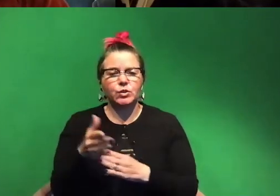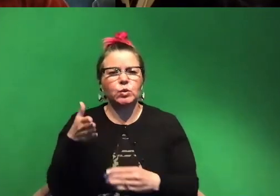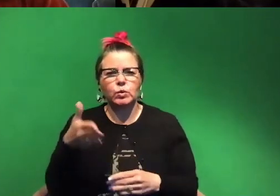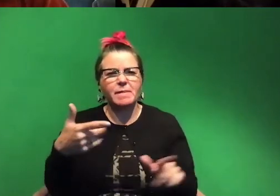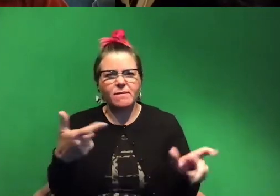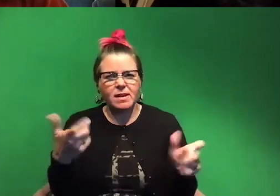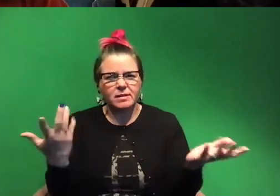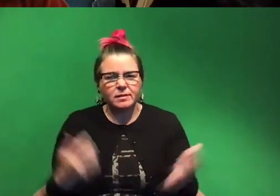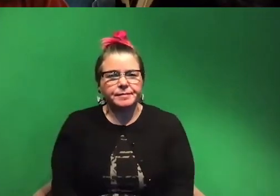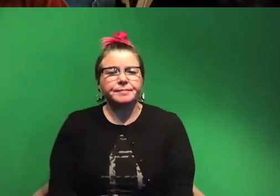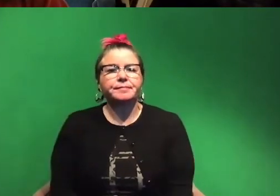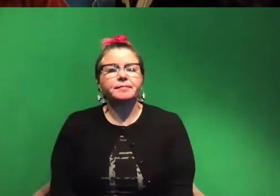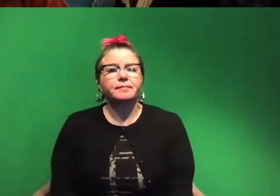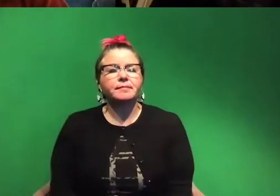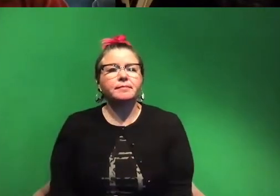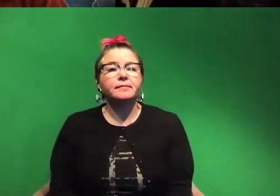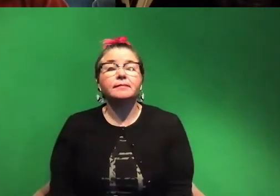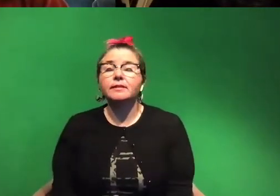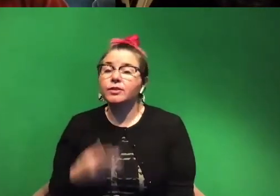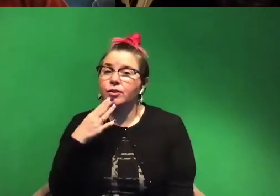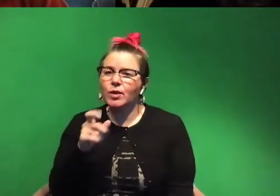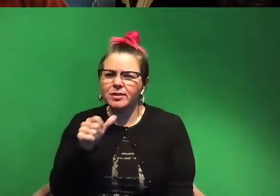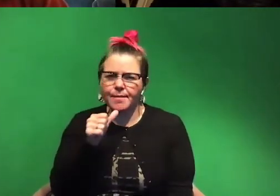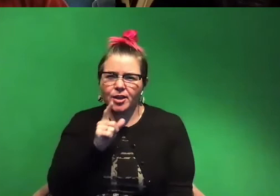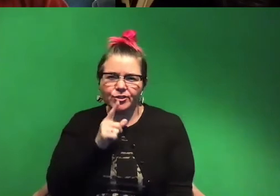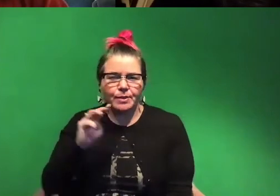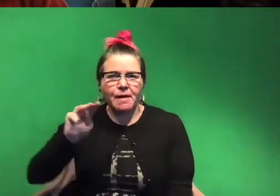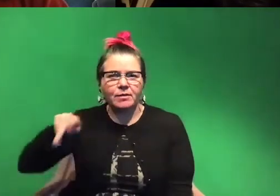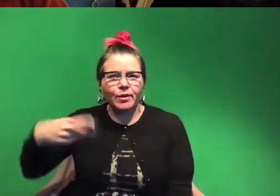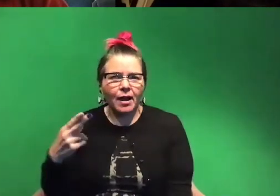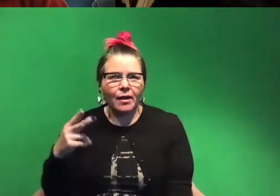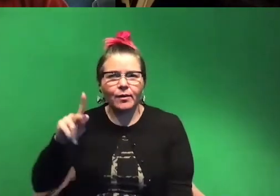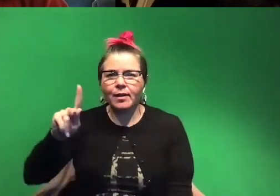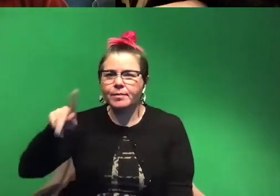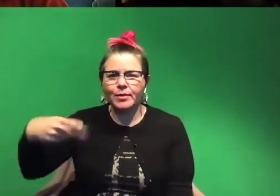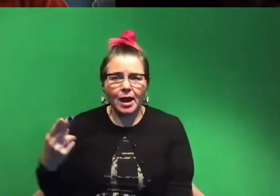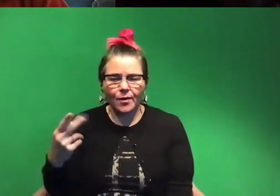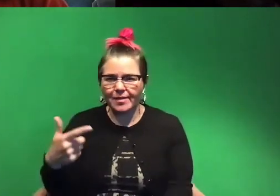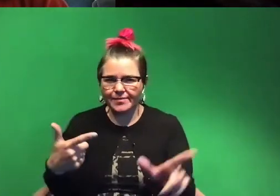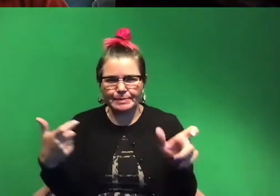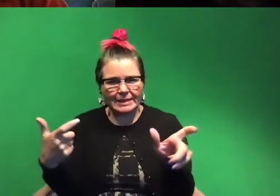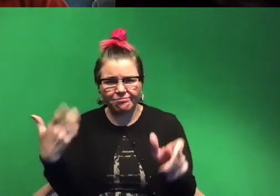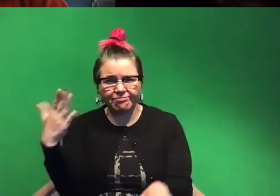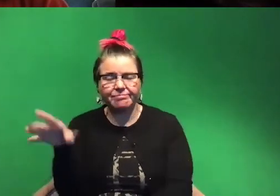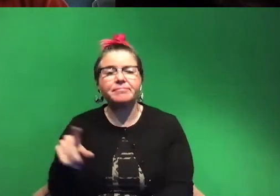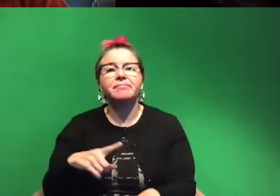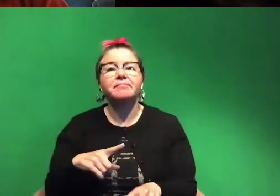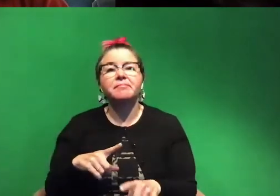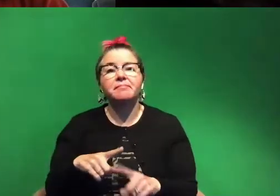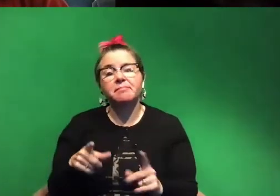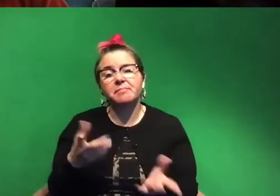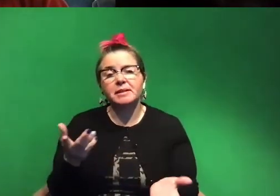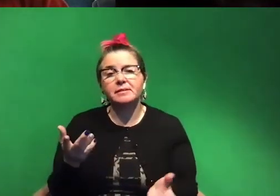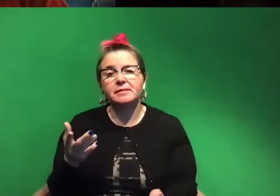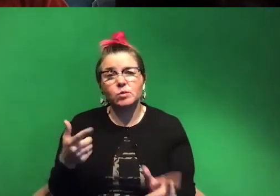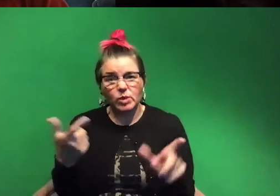That's a good question. I'm not sure, the miles per hour, the kilometers per hour, how quickly they can swim, but they're pretty